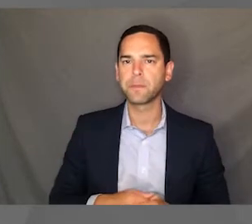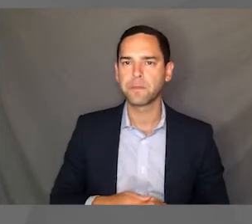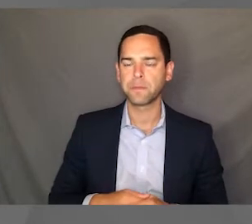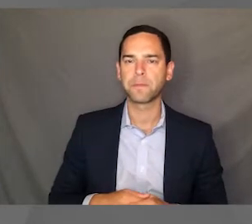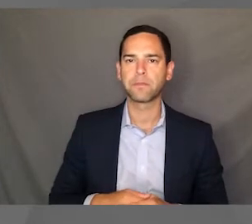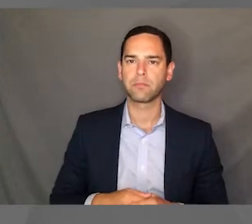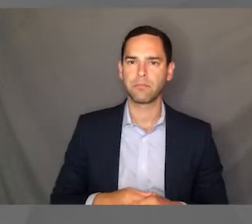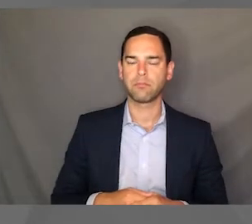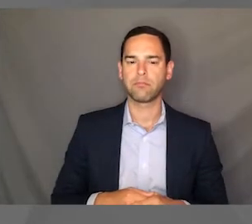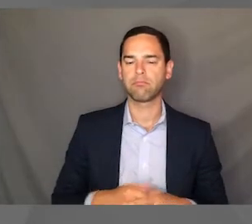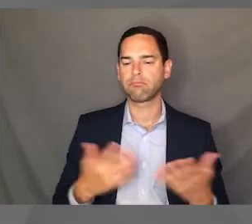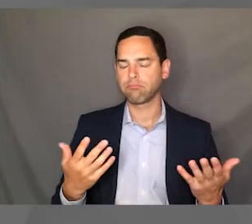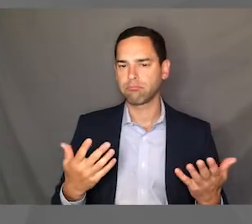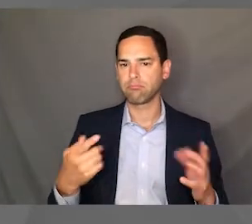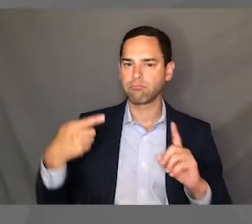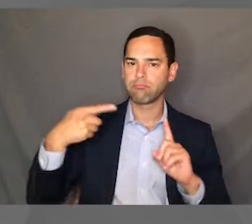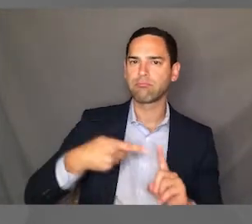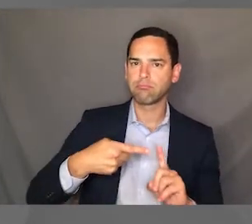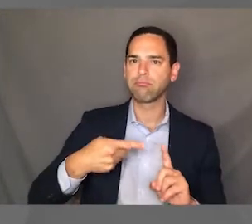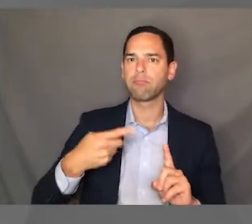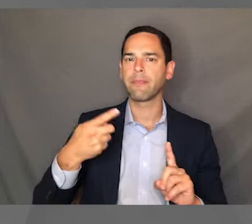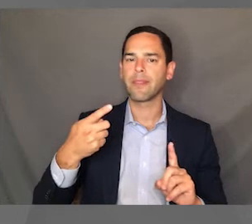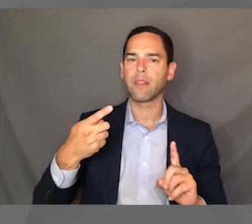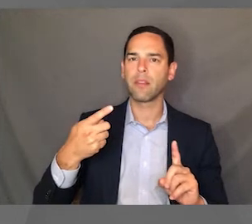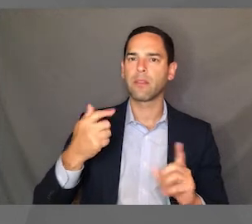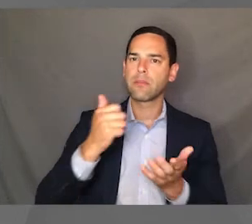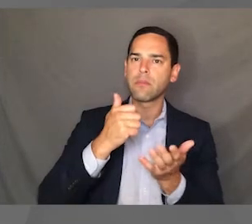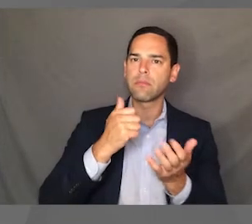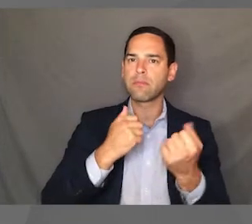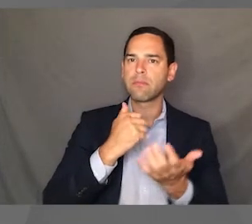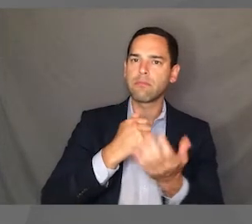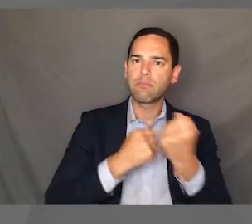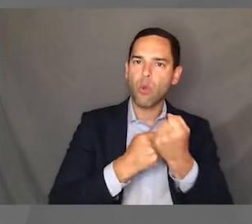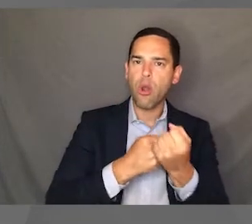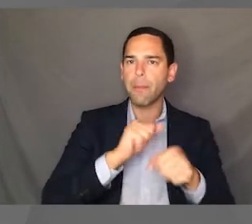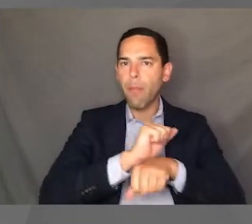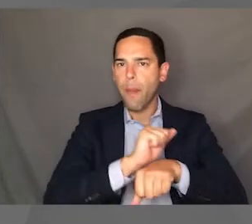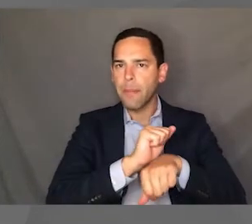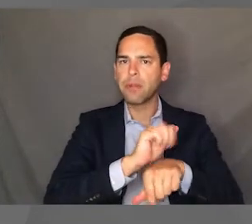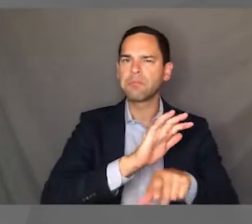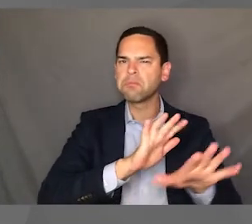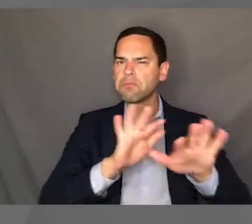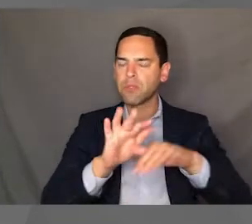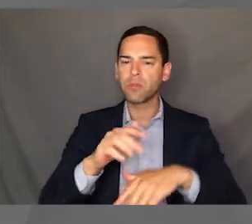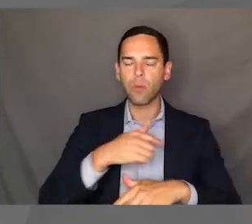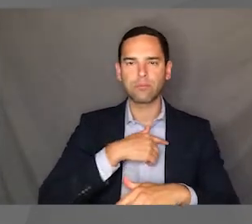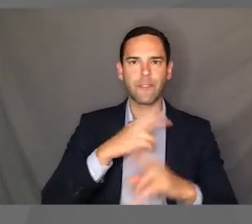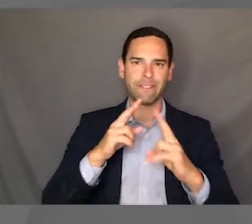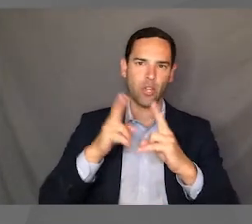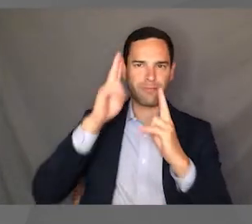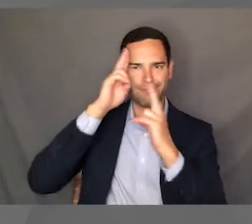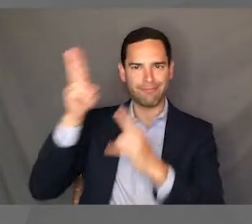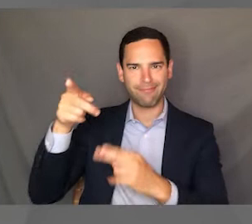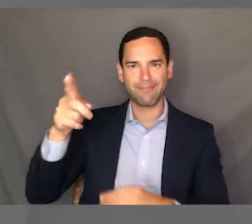community about dealing with supporting employment and stuff like that. So I have great respect for